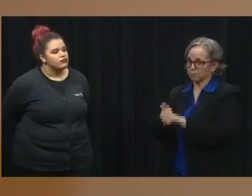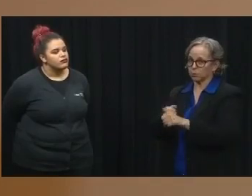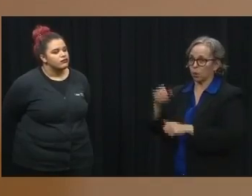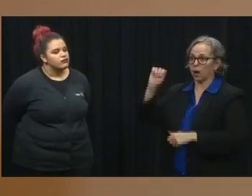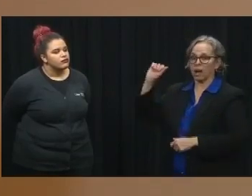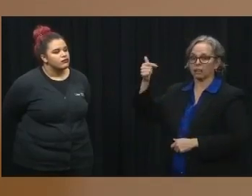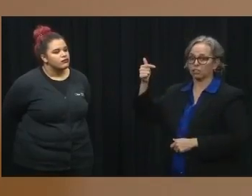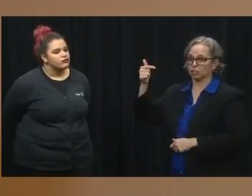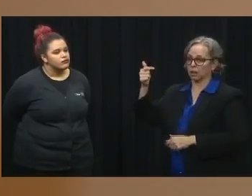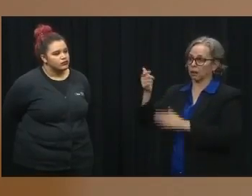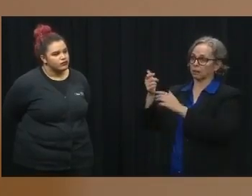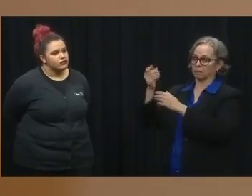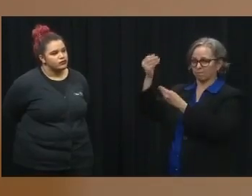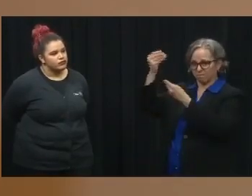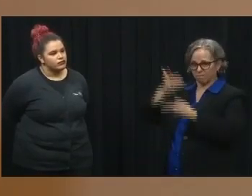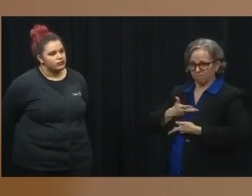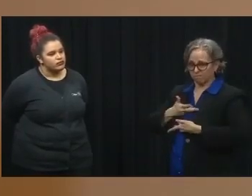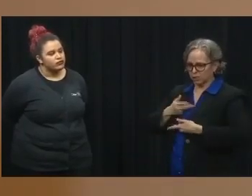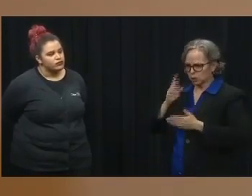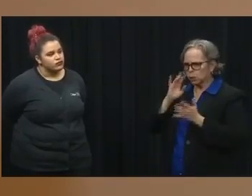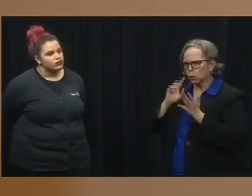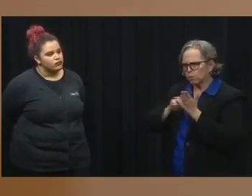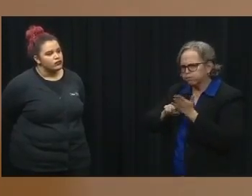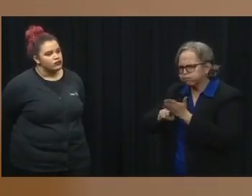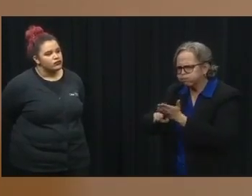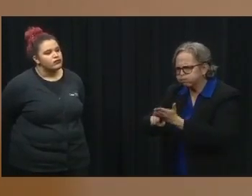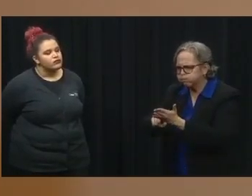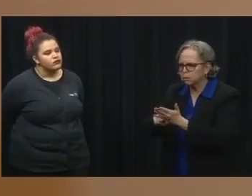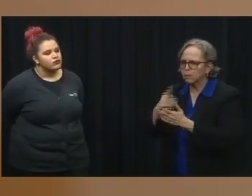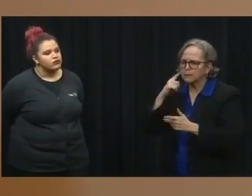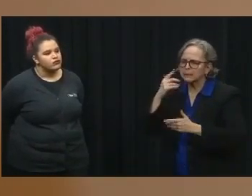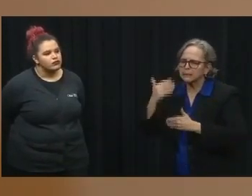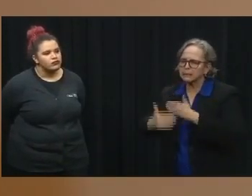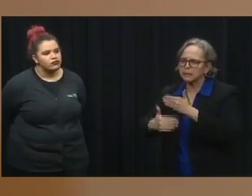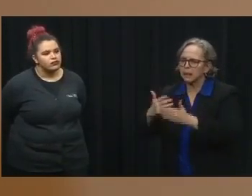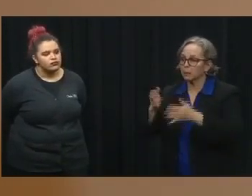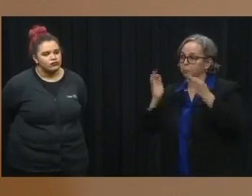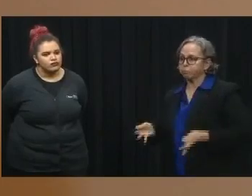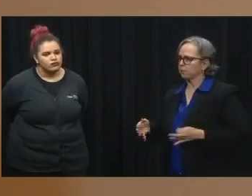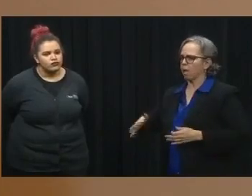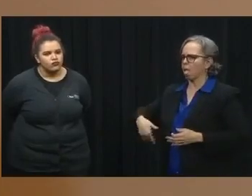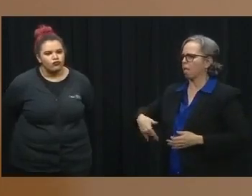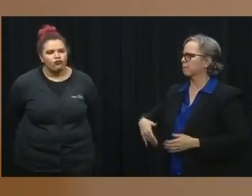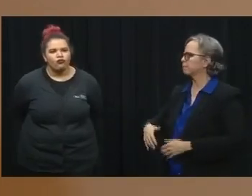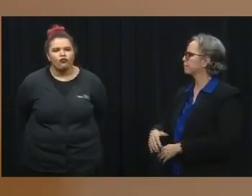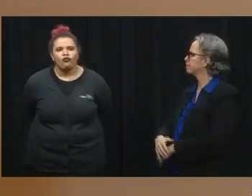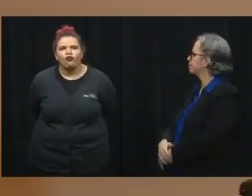survey process, and those are ongoing. So what would constitute a violation?